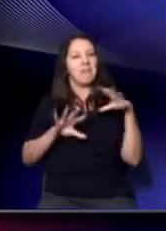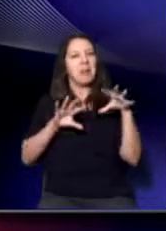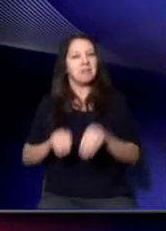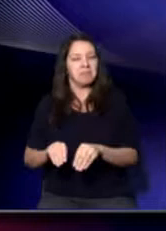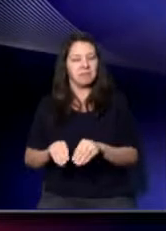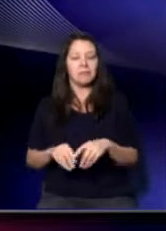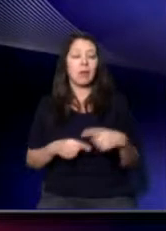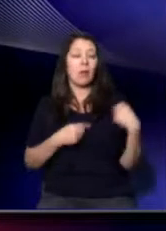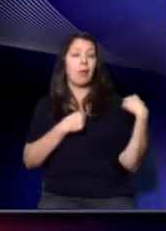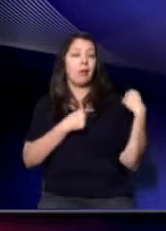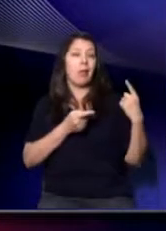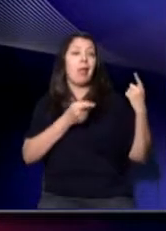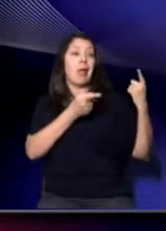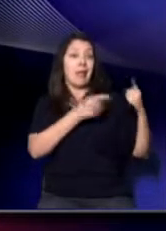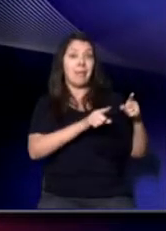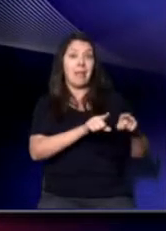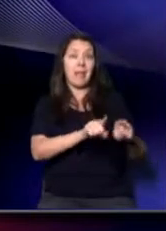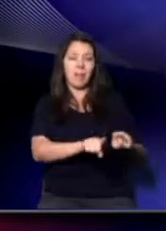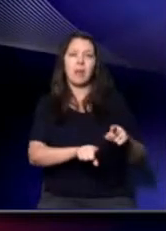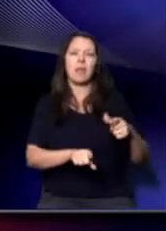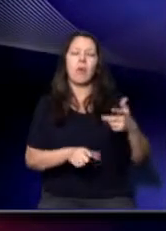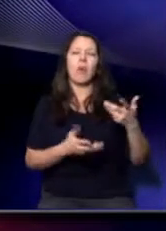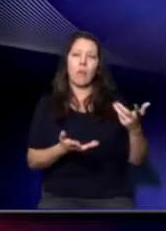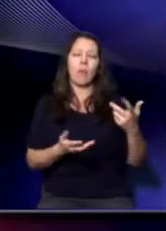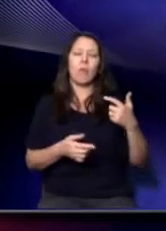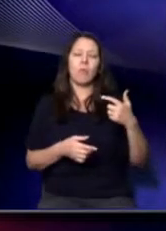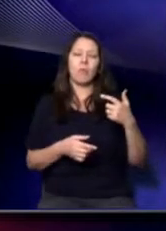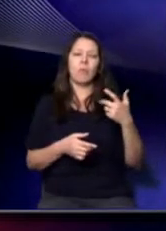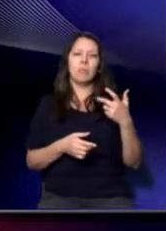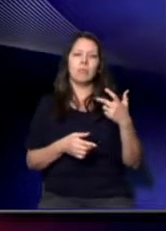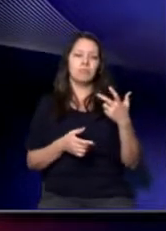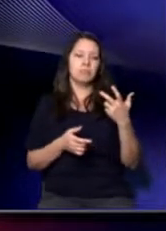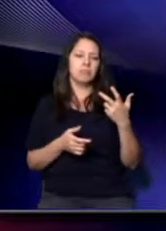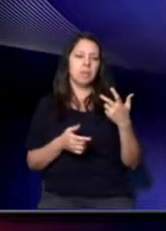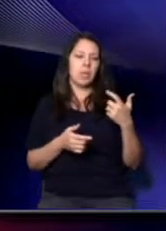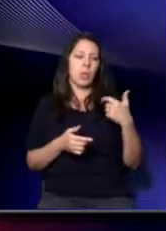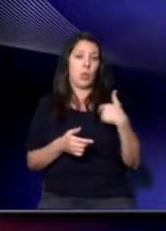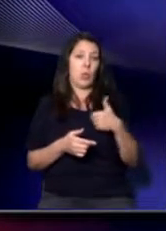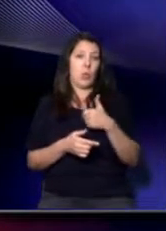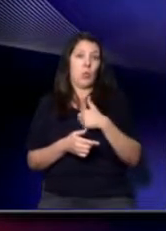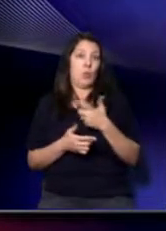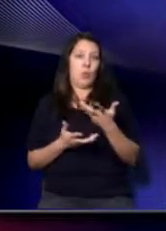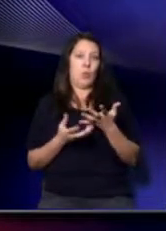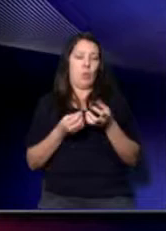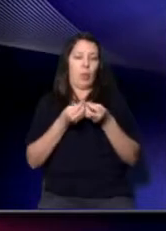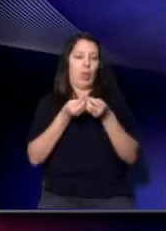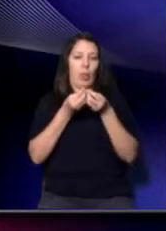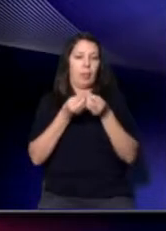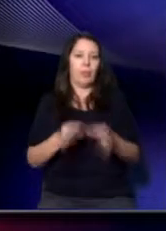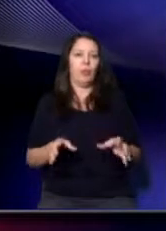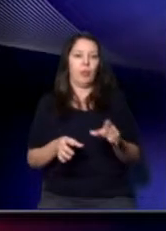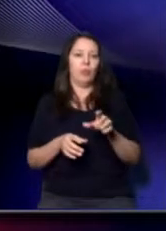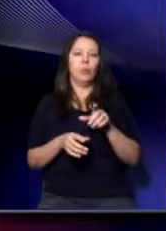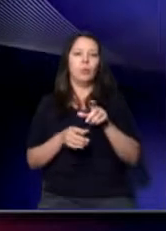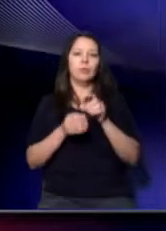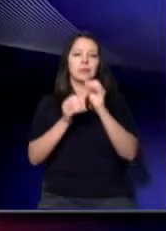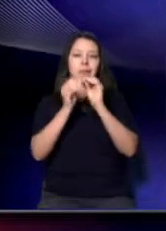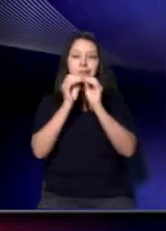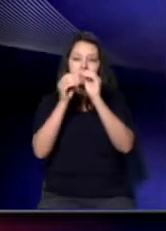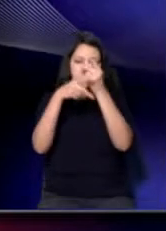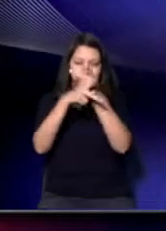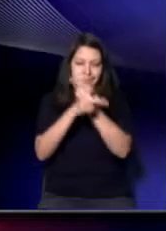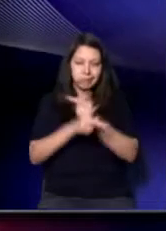every time we've had those incidents occur, a lot of times we'd lose configurations on the switches and different things like